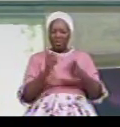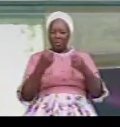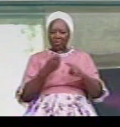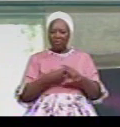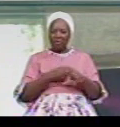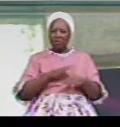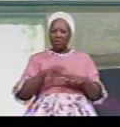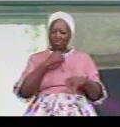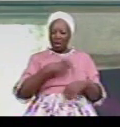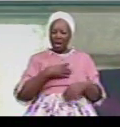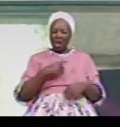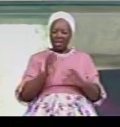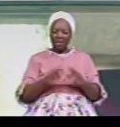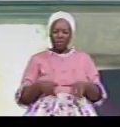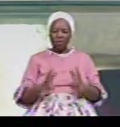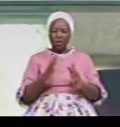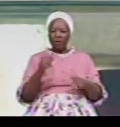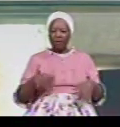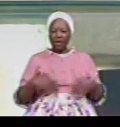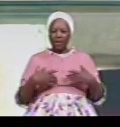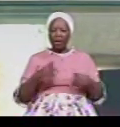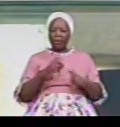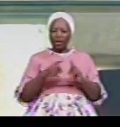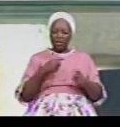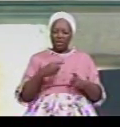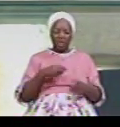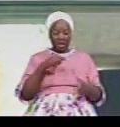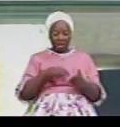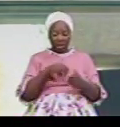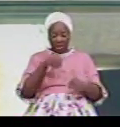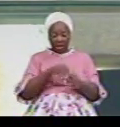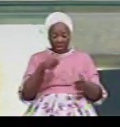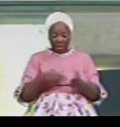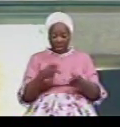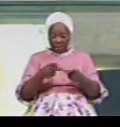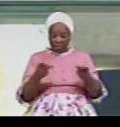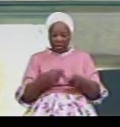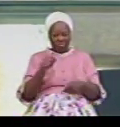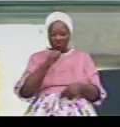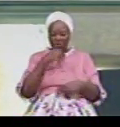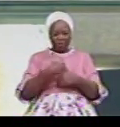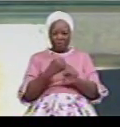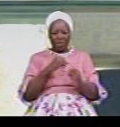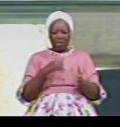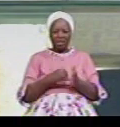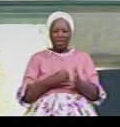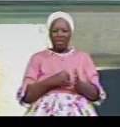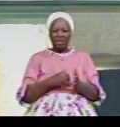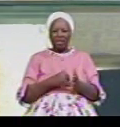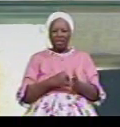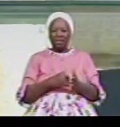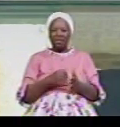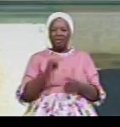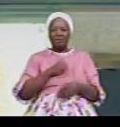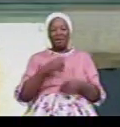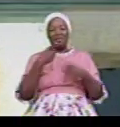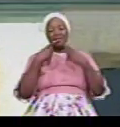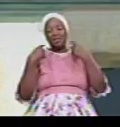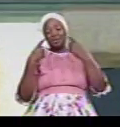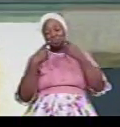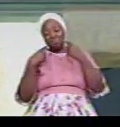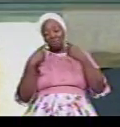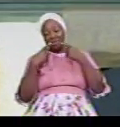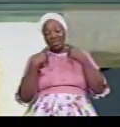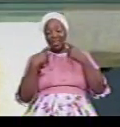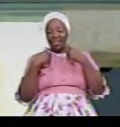therefore he says, in this place you will not make it. I smile and laugh at